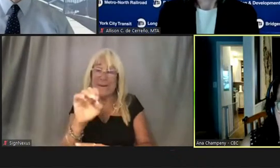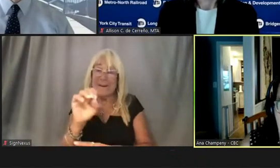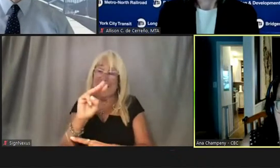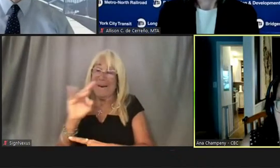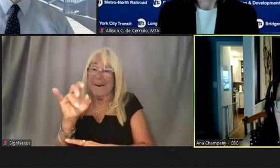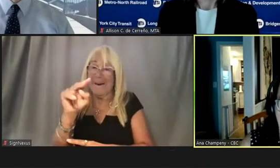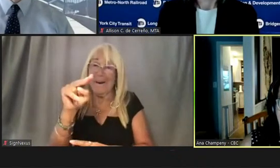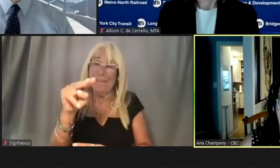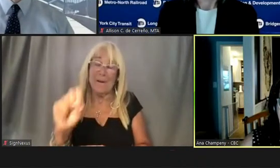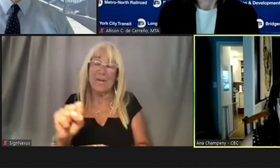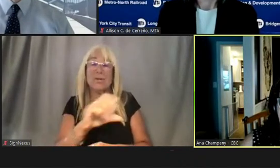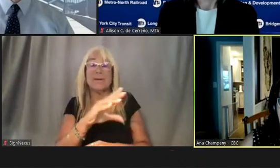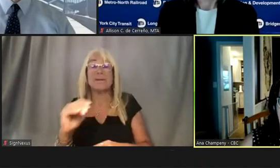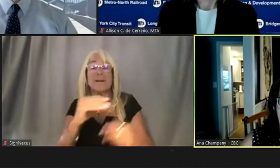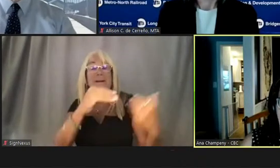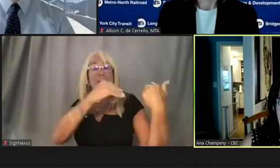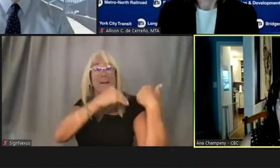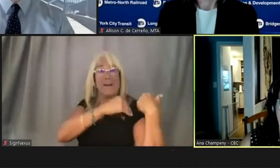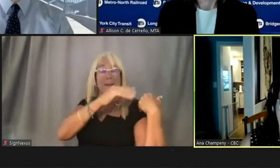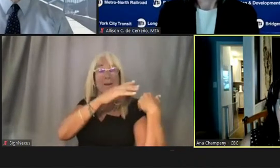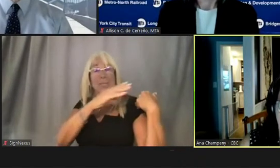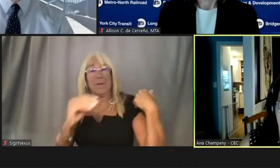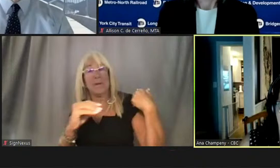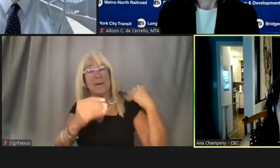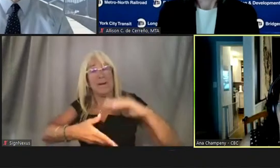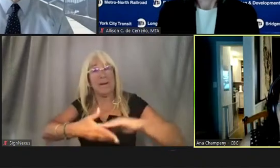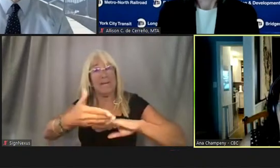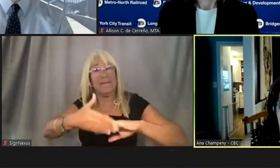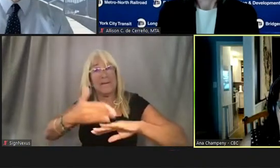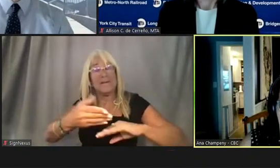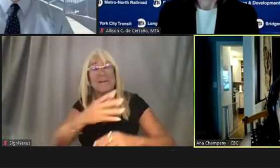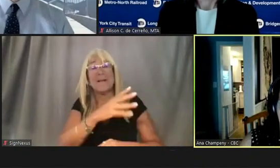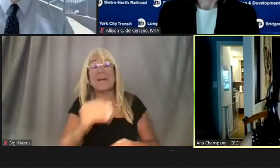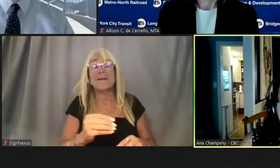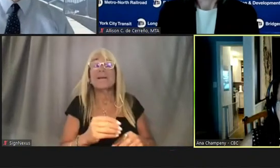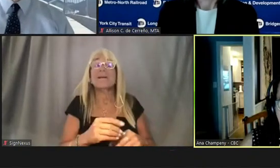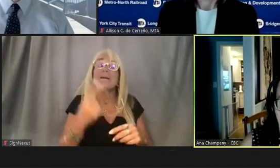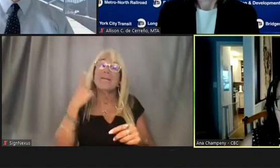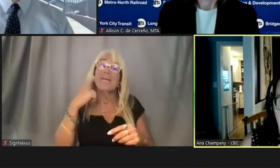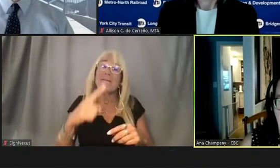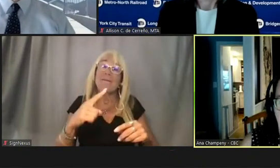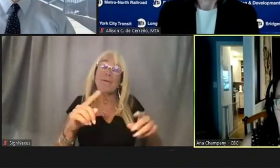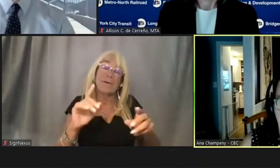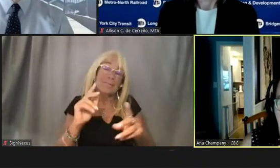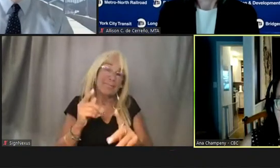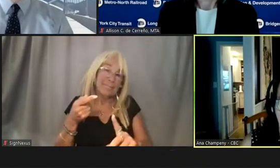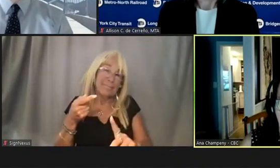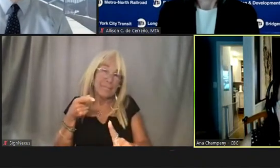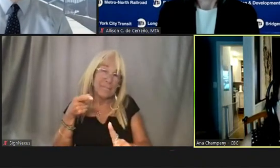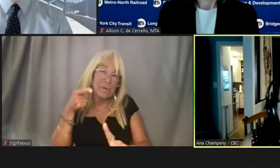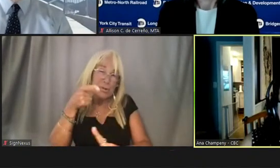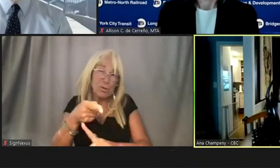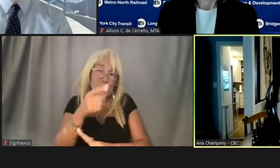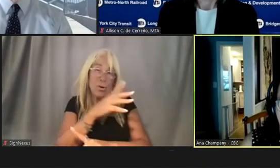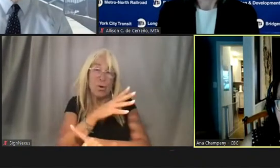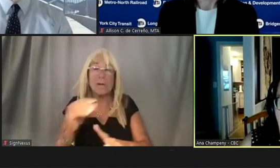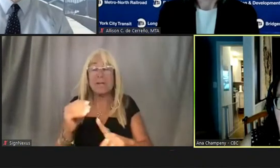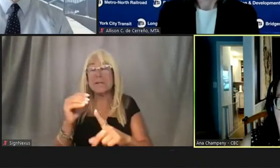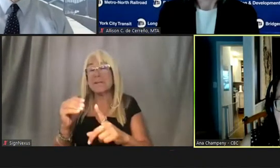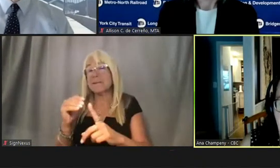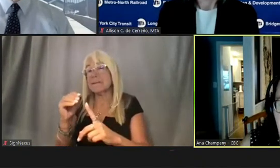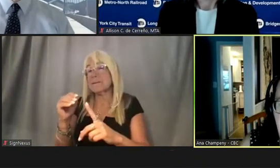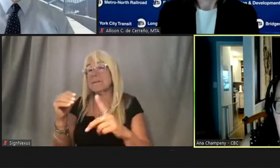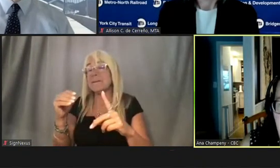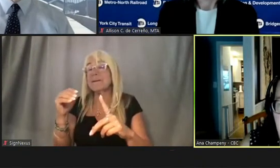accountability and facilitate buy-in effective congestion pricing implementation targets congestion emissions and revenue together